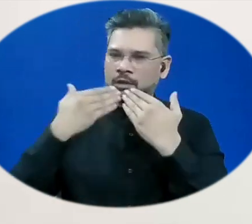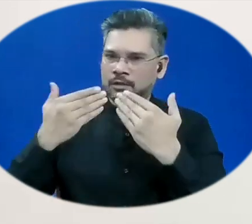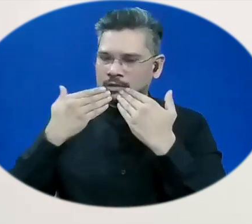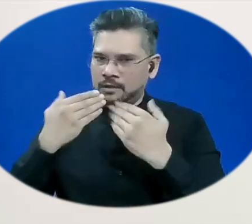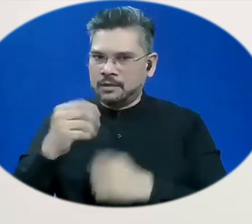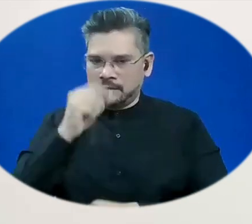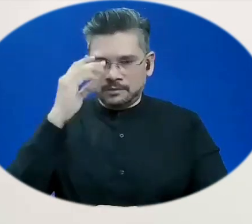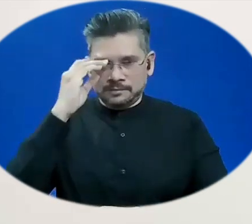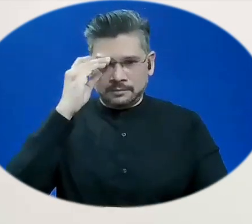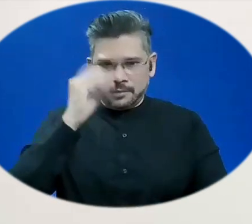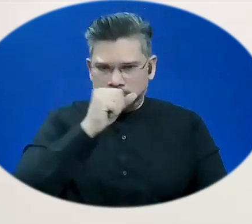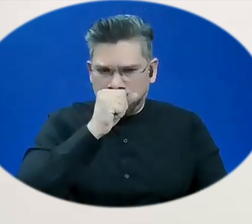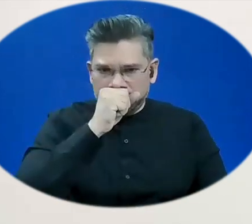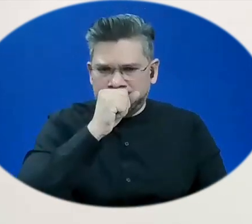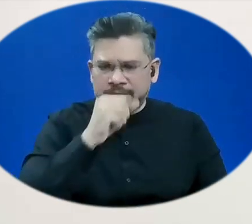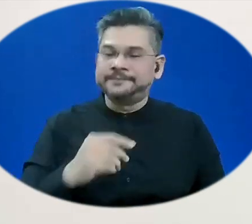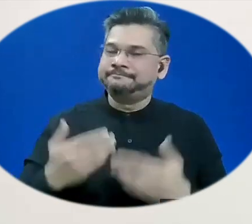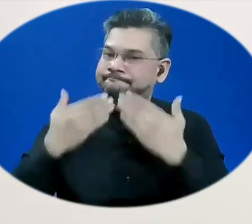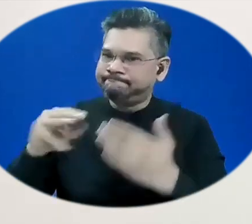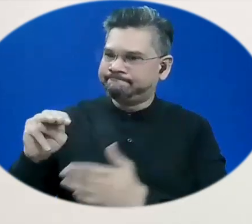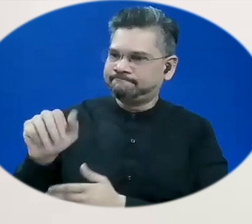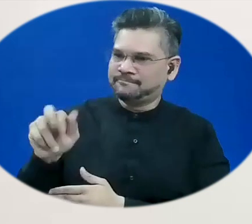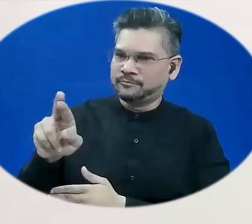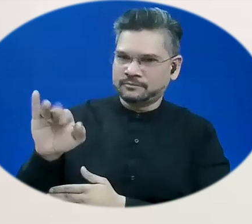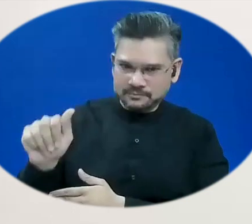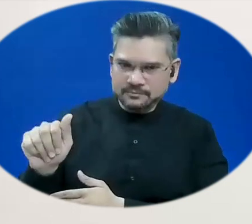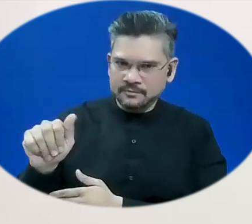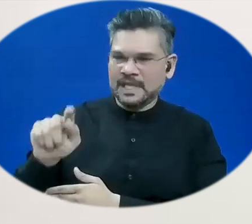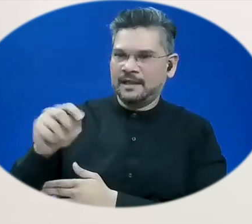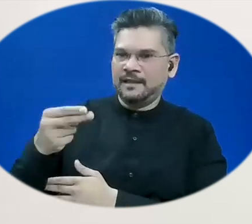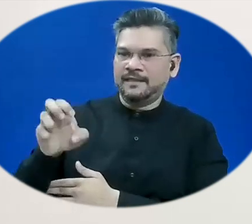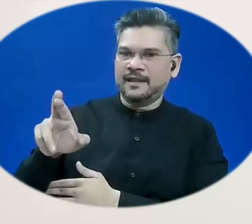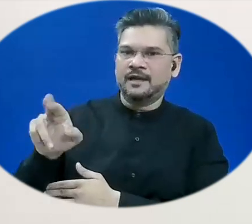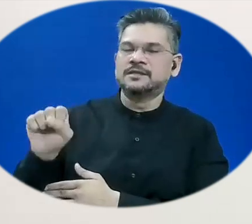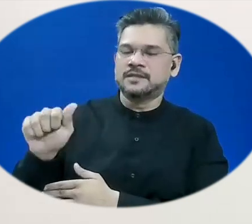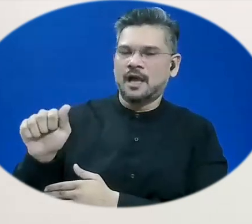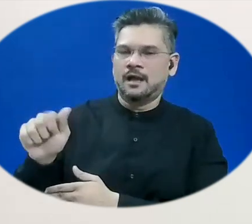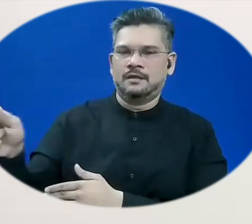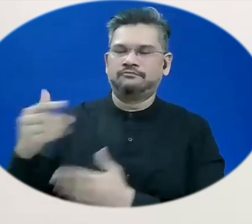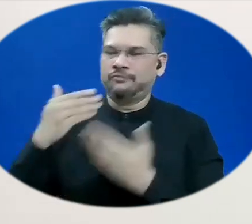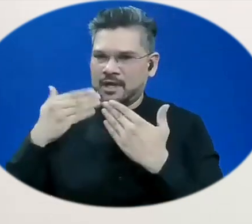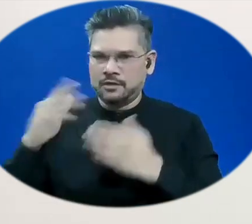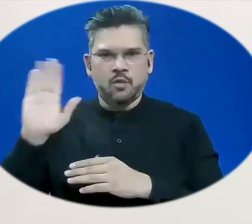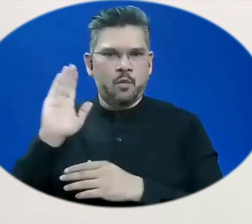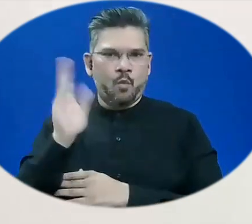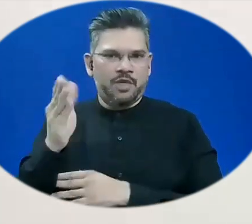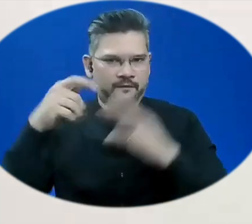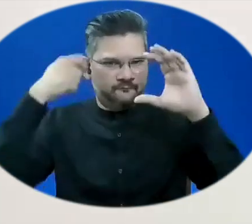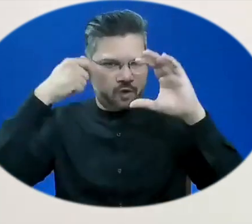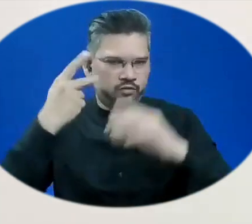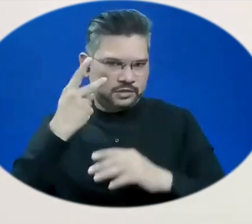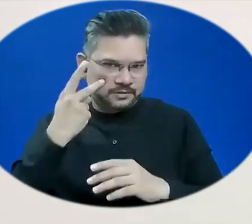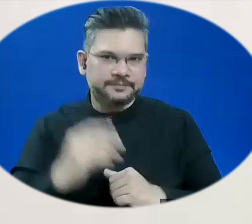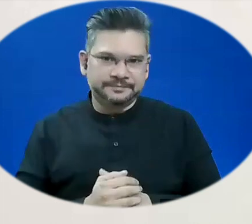Teresa Ferretti for her insights in a video we will watch later. Dr. Siti Maisara Matap, who will